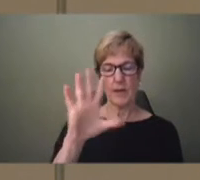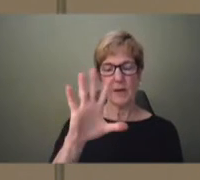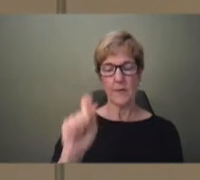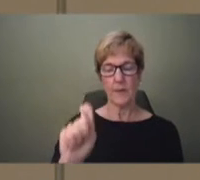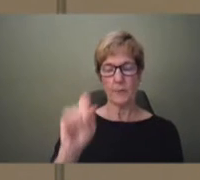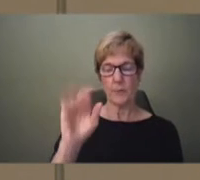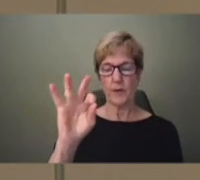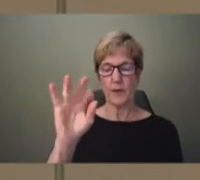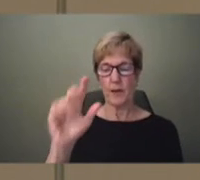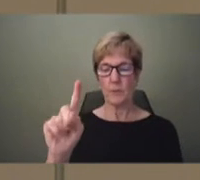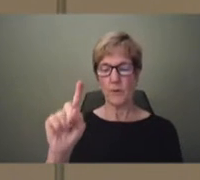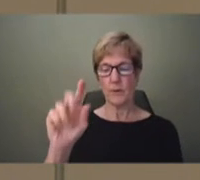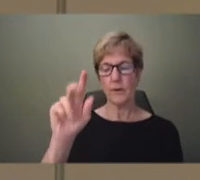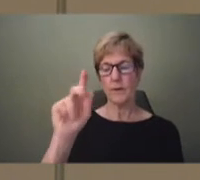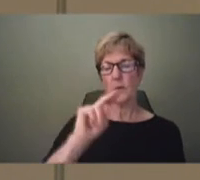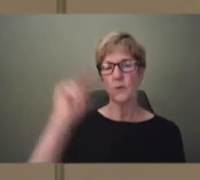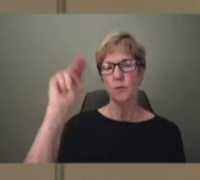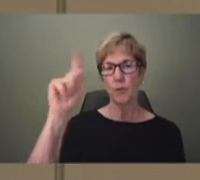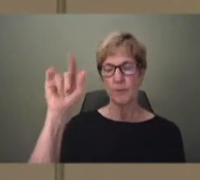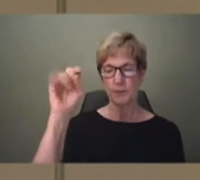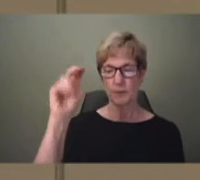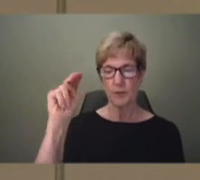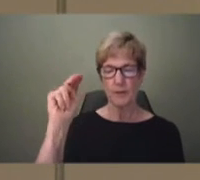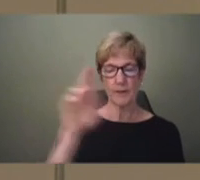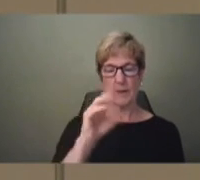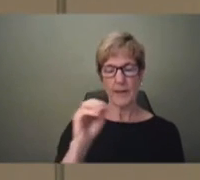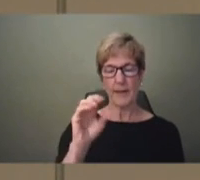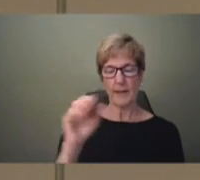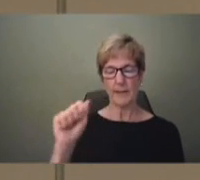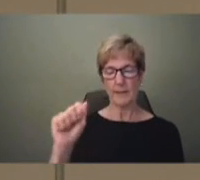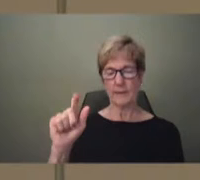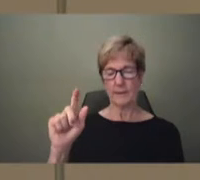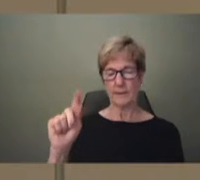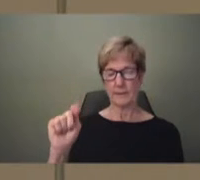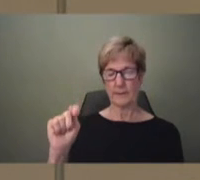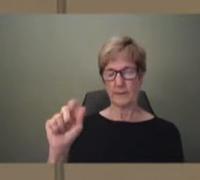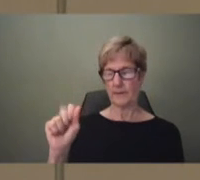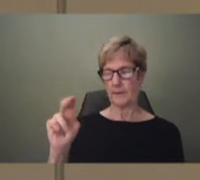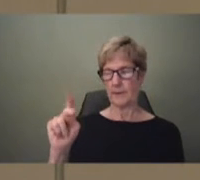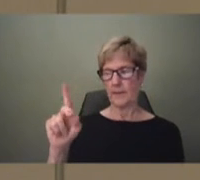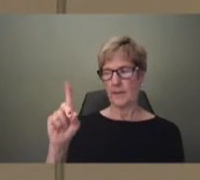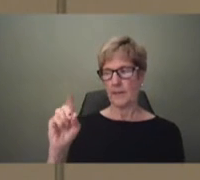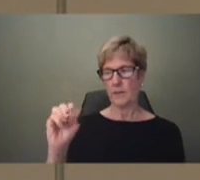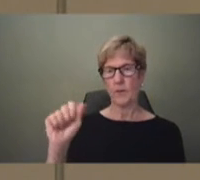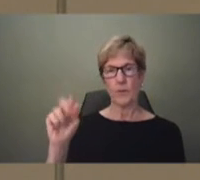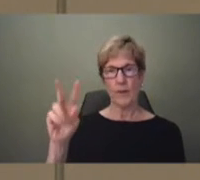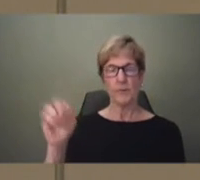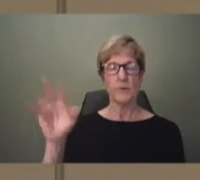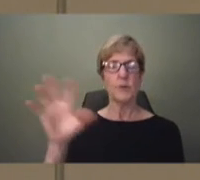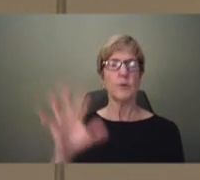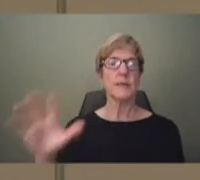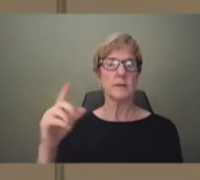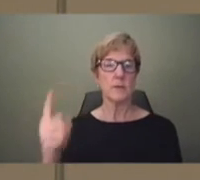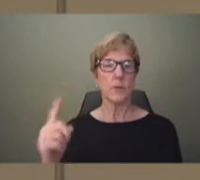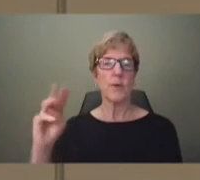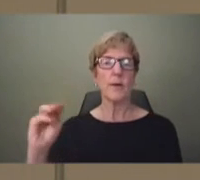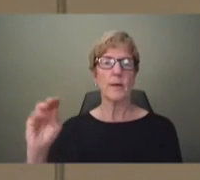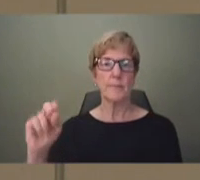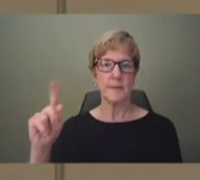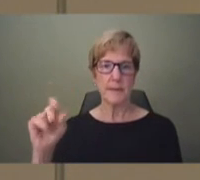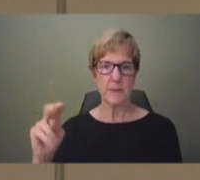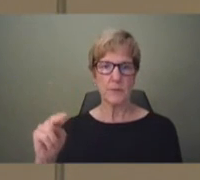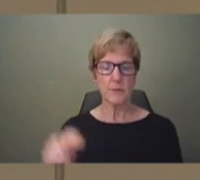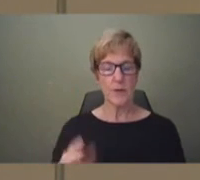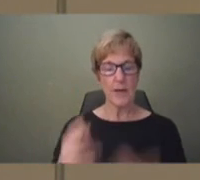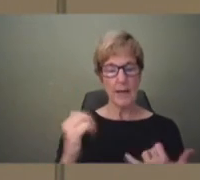Trion Street and East side of atando Avenue West of West Craig Head Road Council district one miss Anderson's District the current zoning is